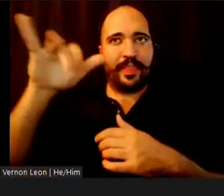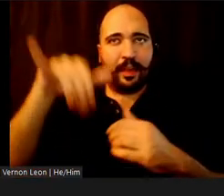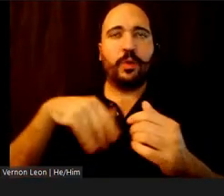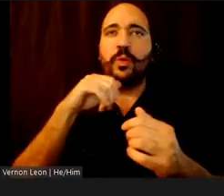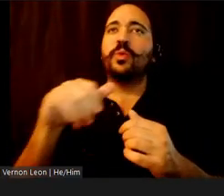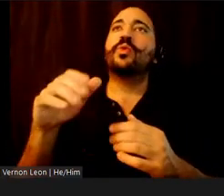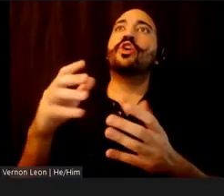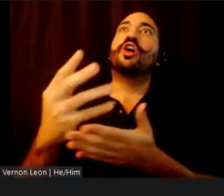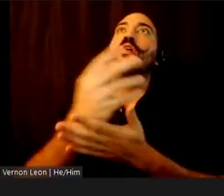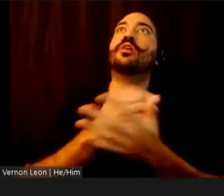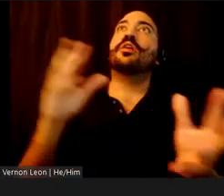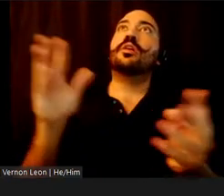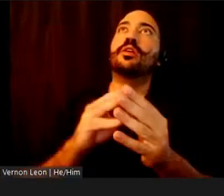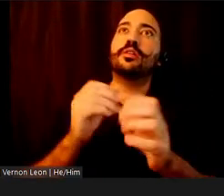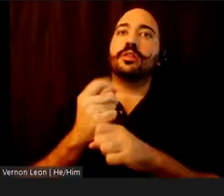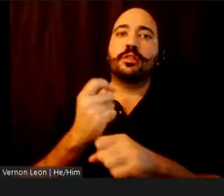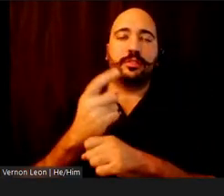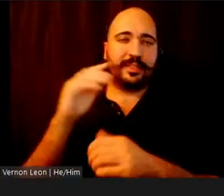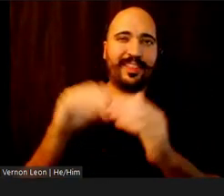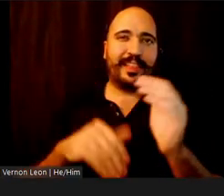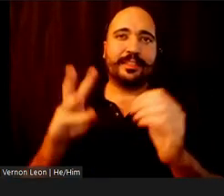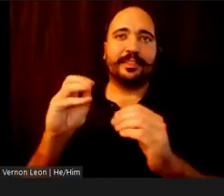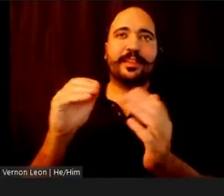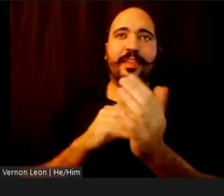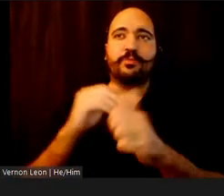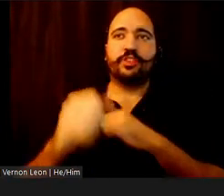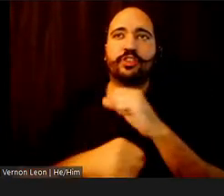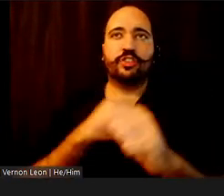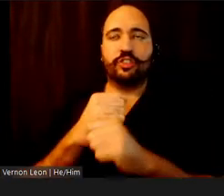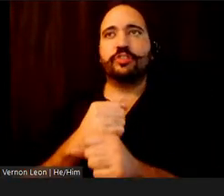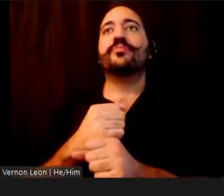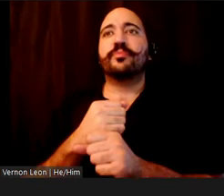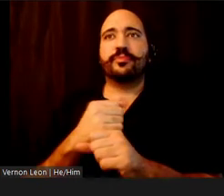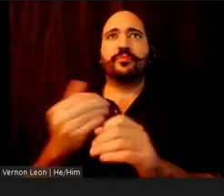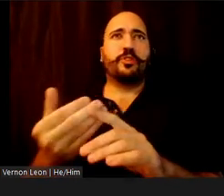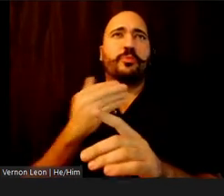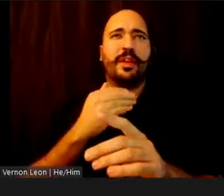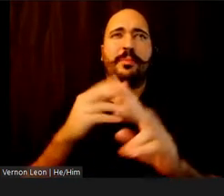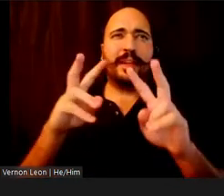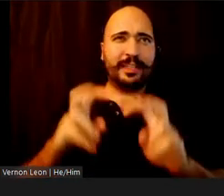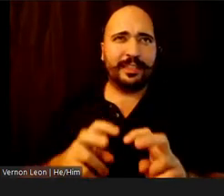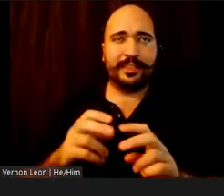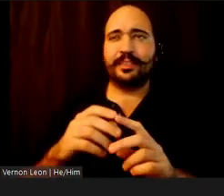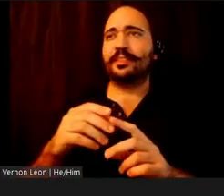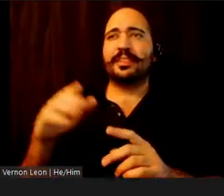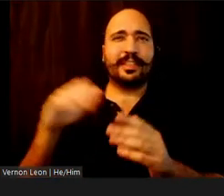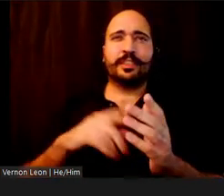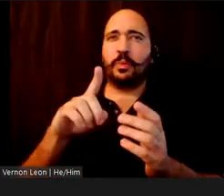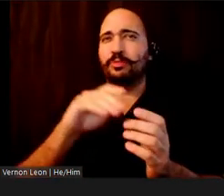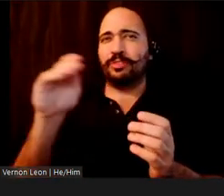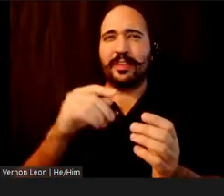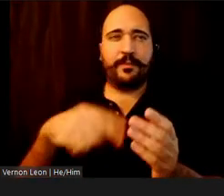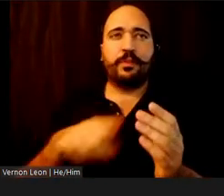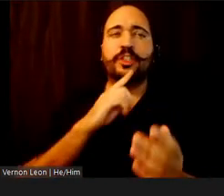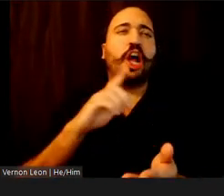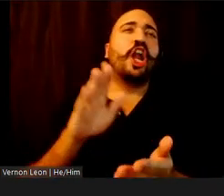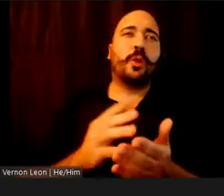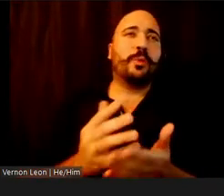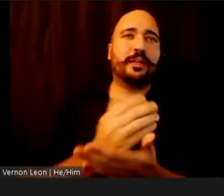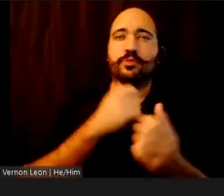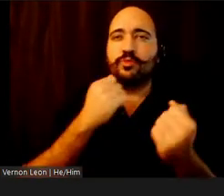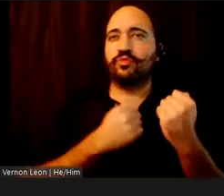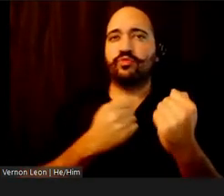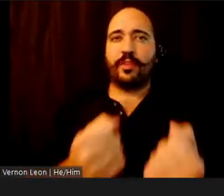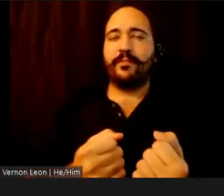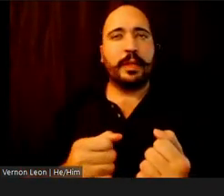,000 per year. Preliminary analysis has found that fewer than 1% of the Manhattan CEDs to commuters are low-income individuals who drive, but